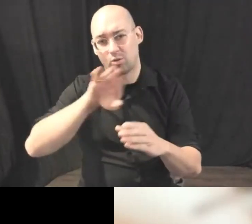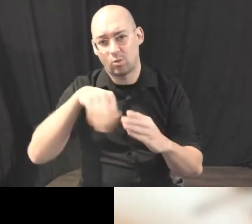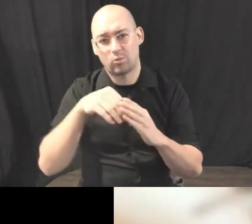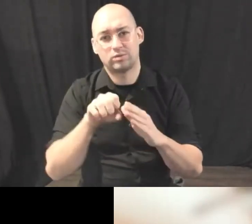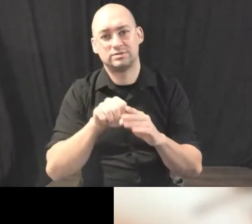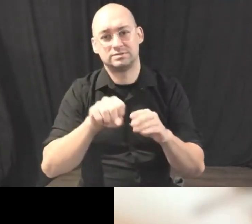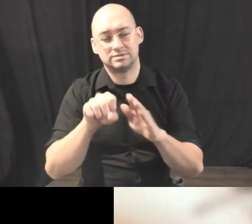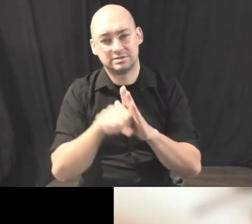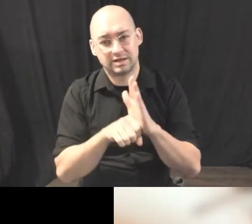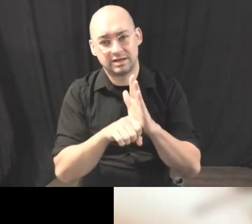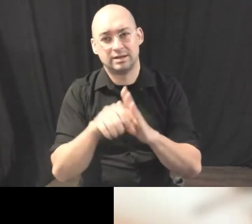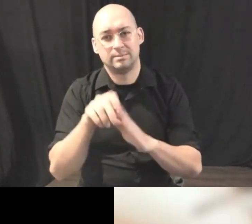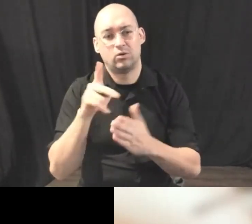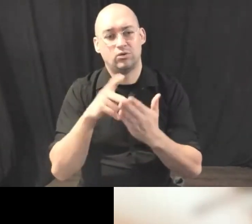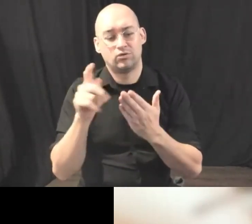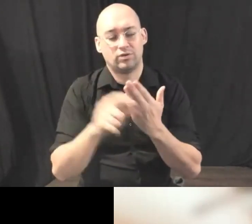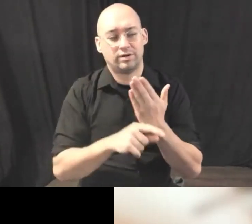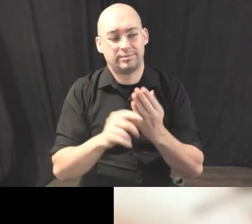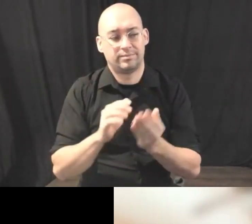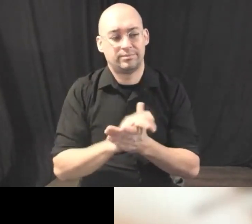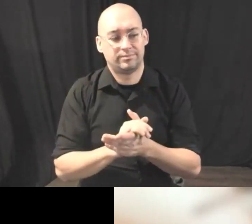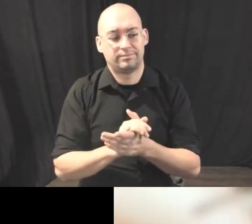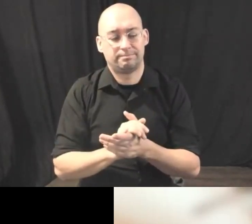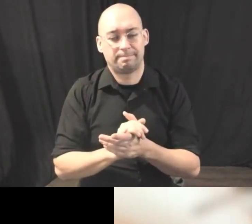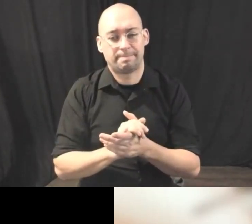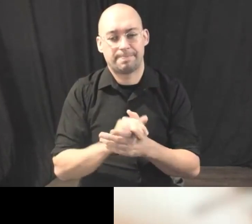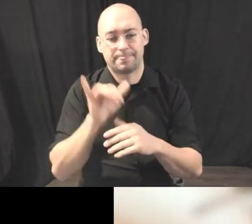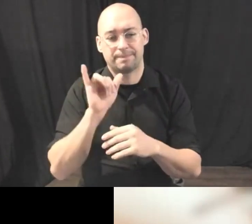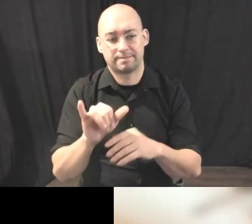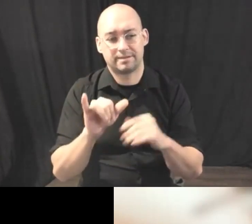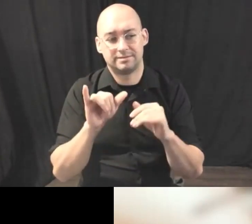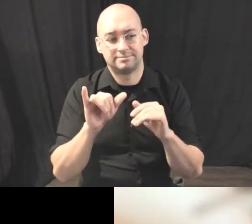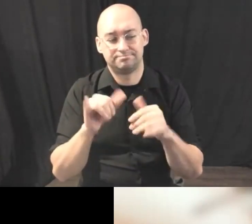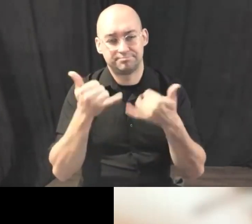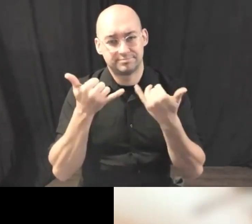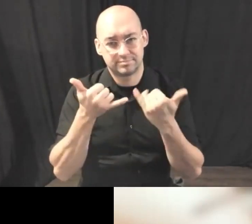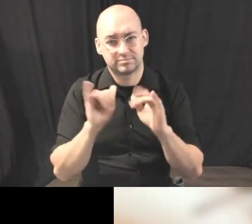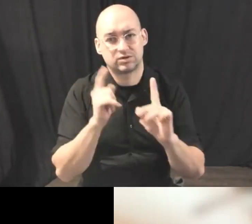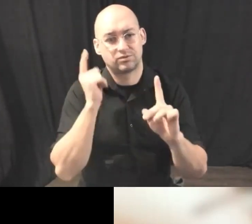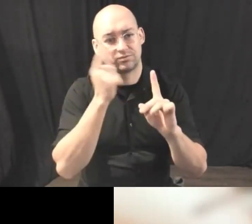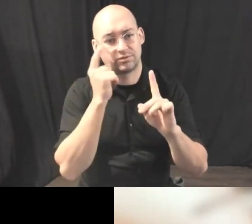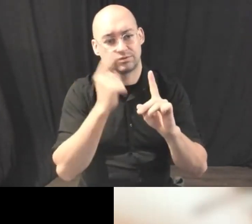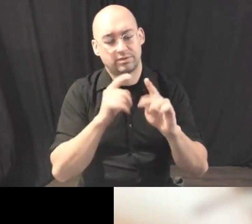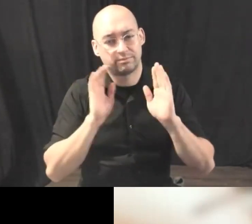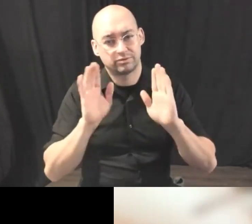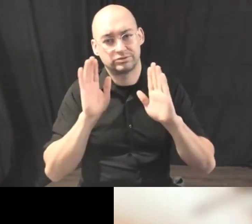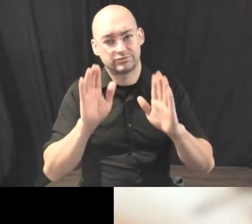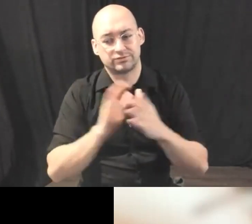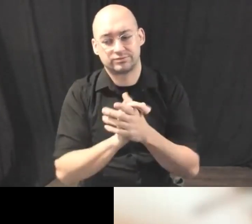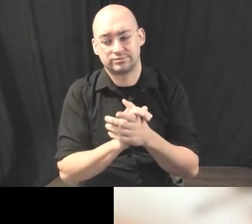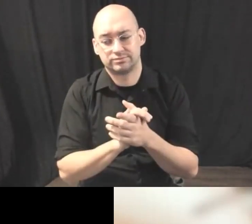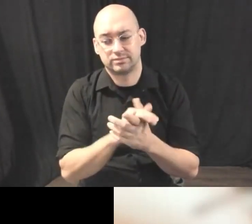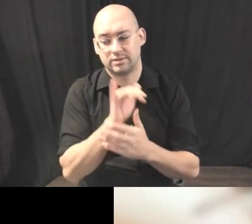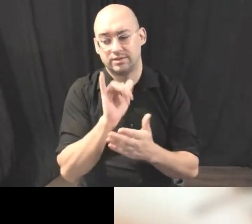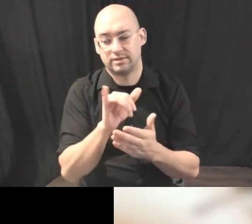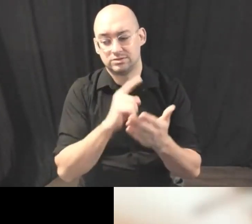plug into. And so that remains a priority for this committee to keep sort of pushing for, and because we know that that is what a lot of